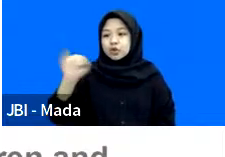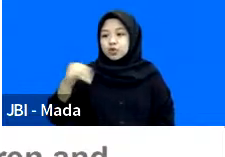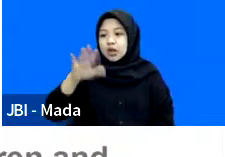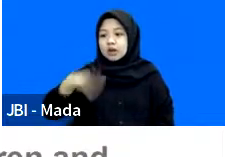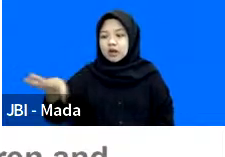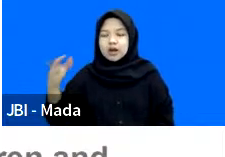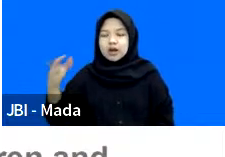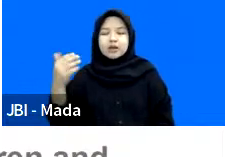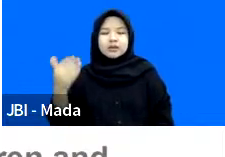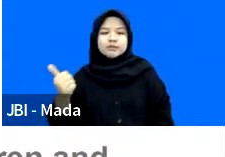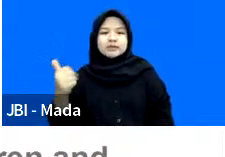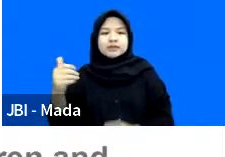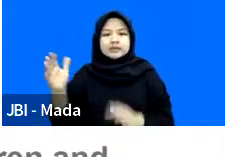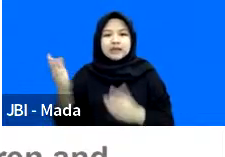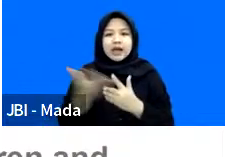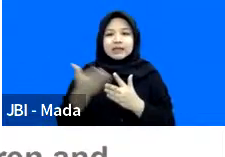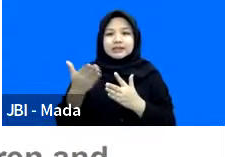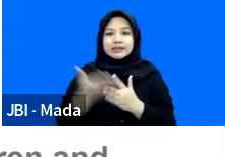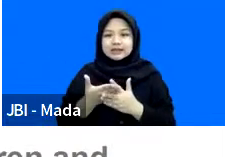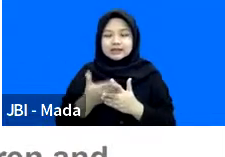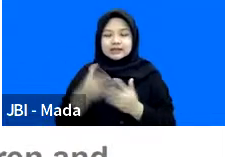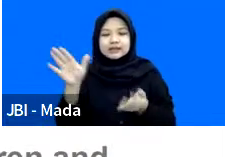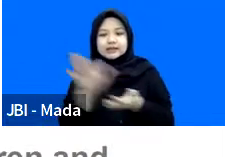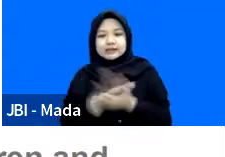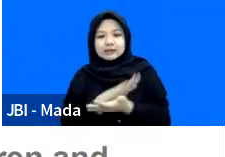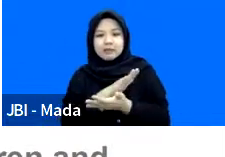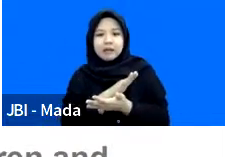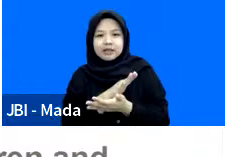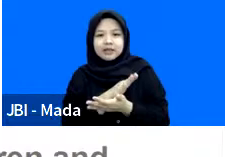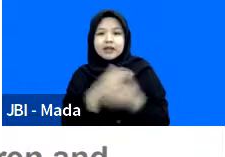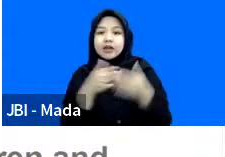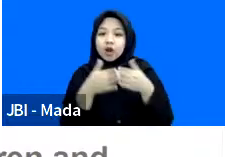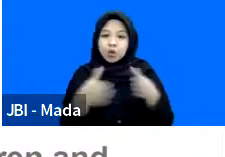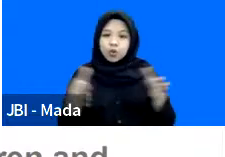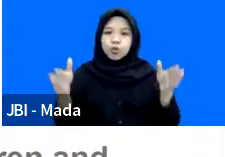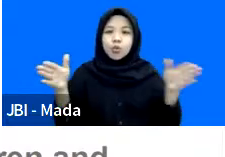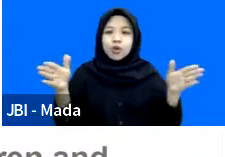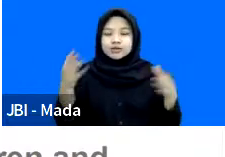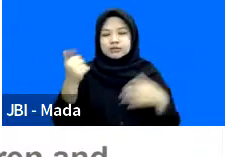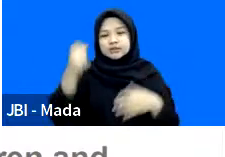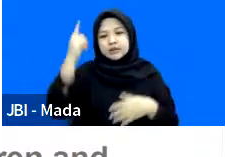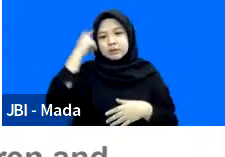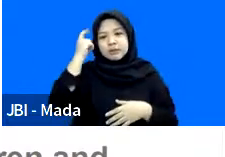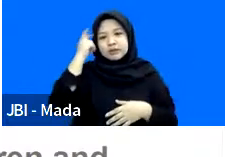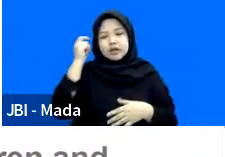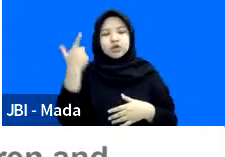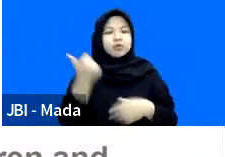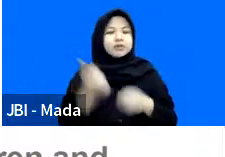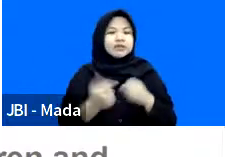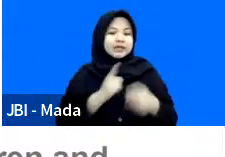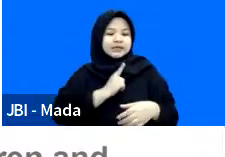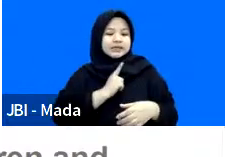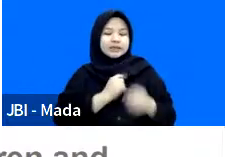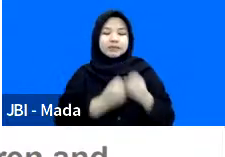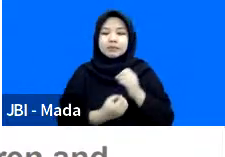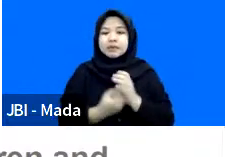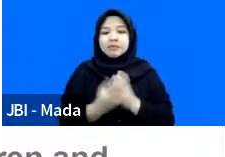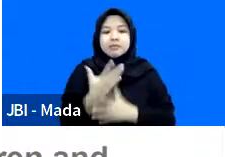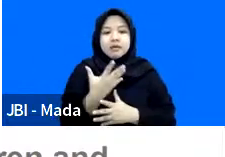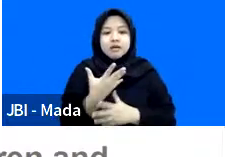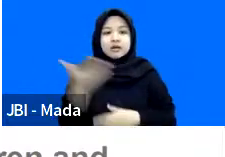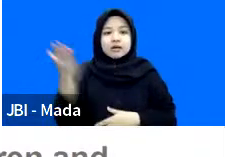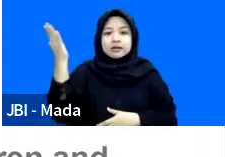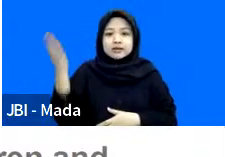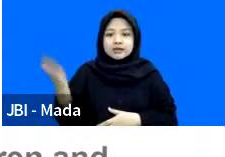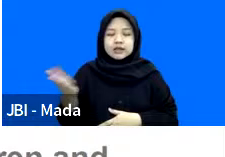and inclusive opportunities for learning and development. These are just a few of the examples. There's many more.